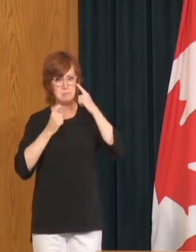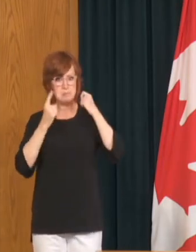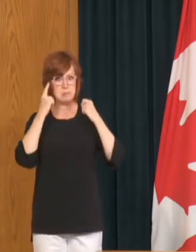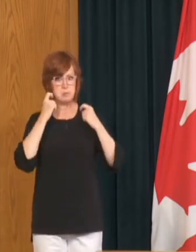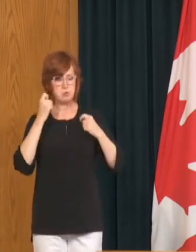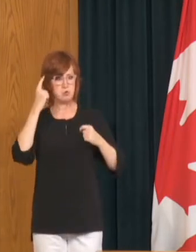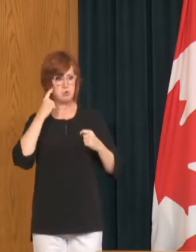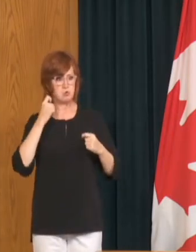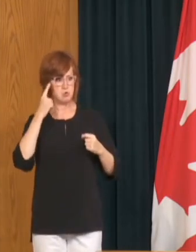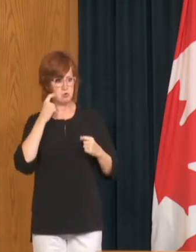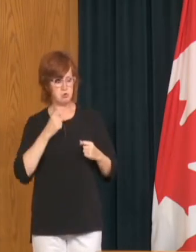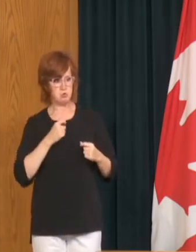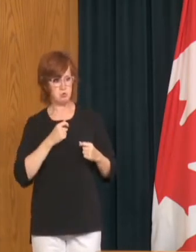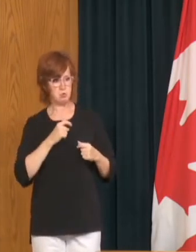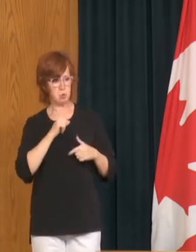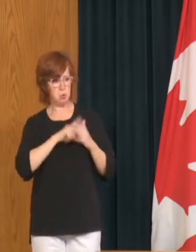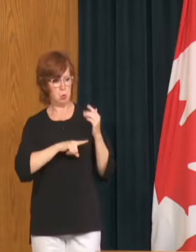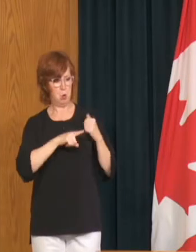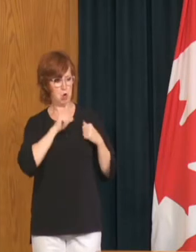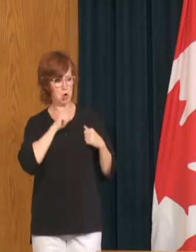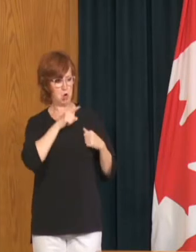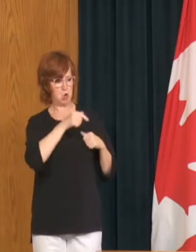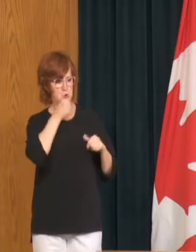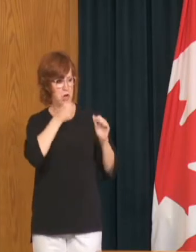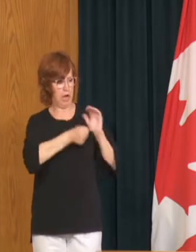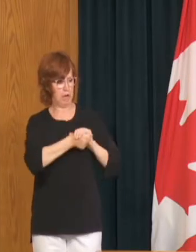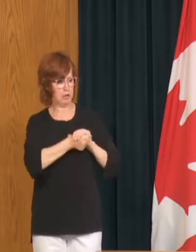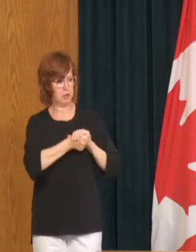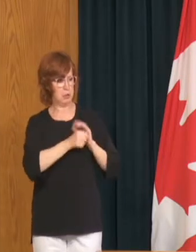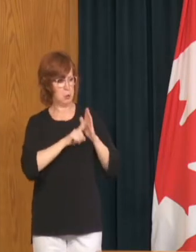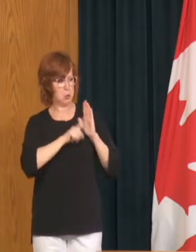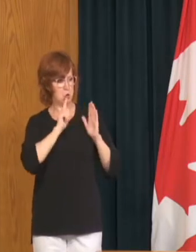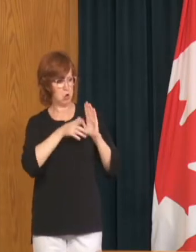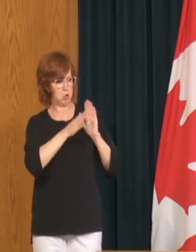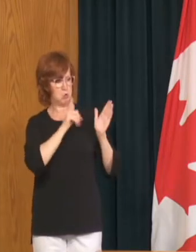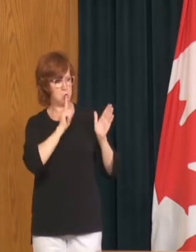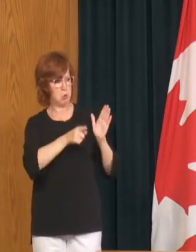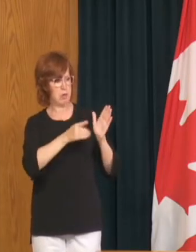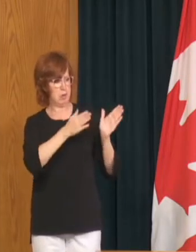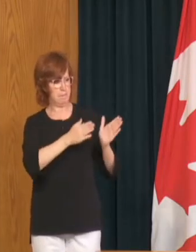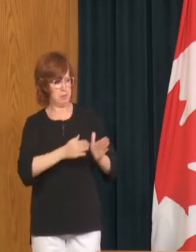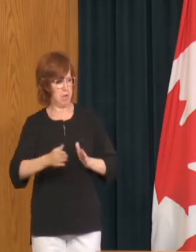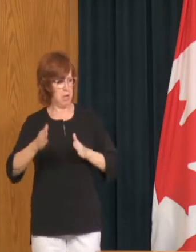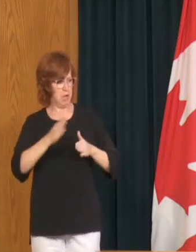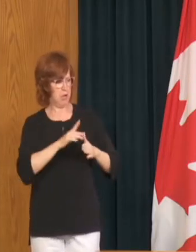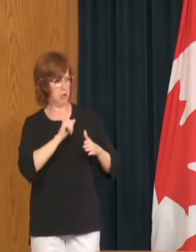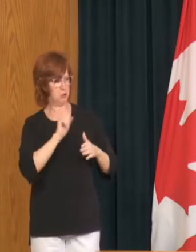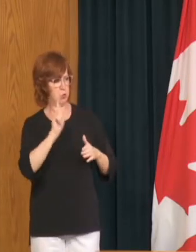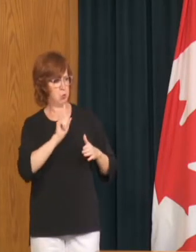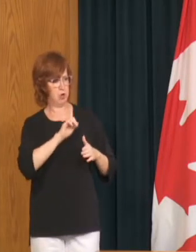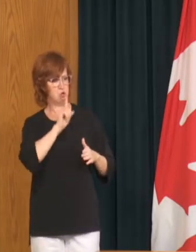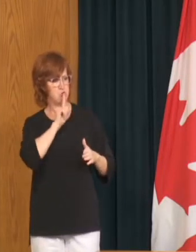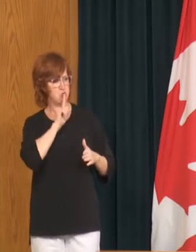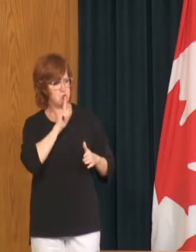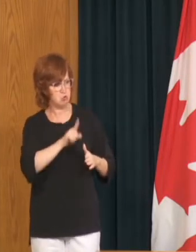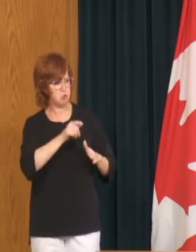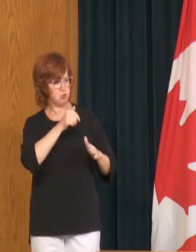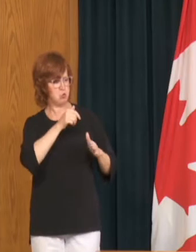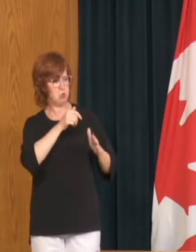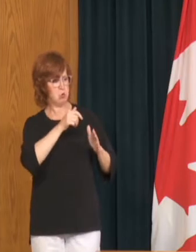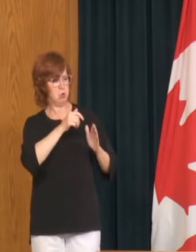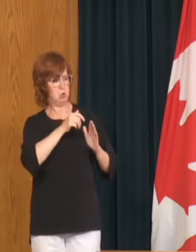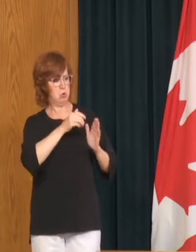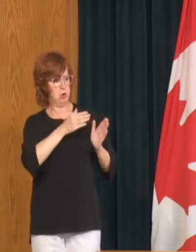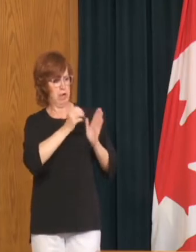saying that that's utterly false. But there still seems to be a lack of clarity about